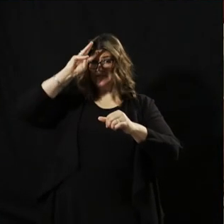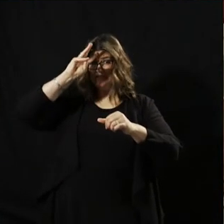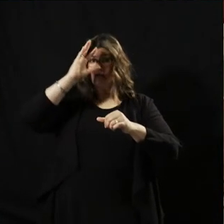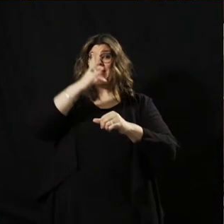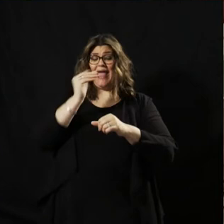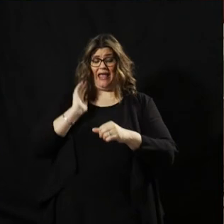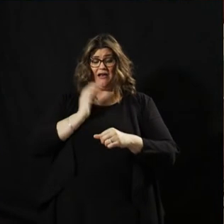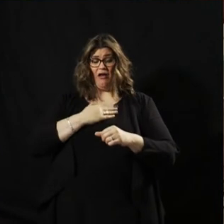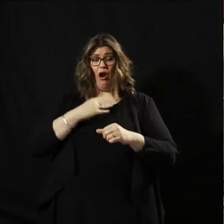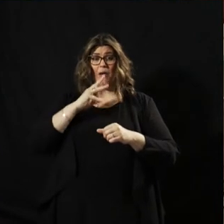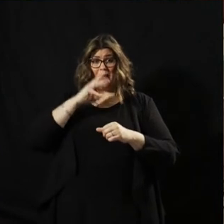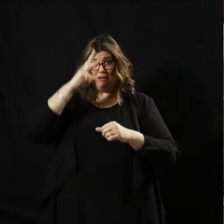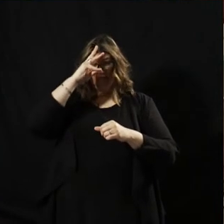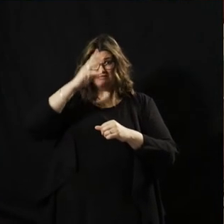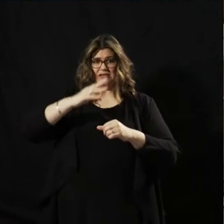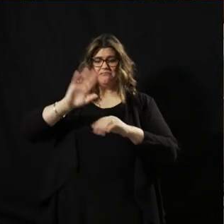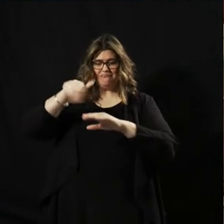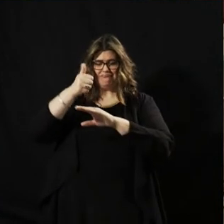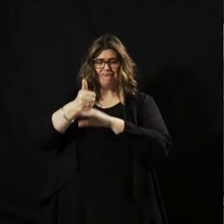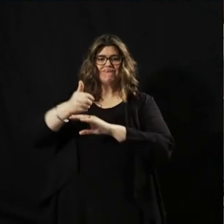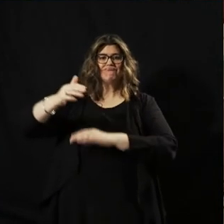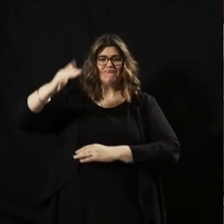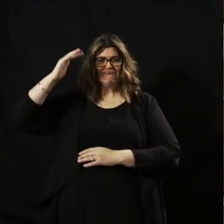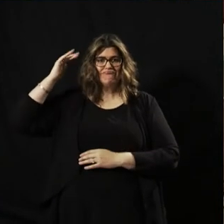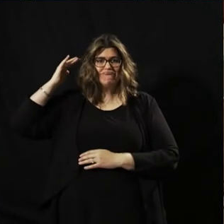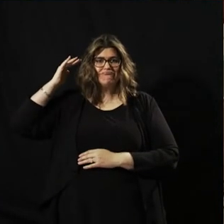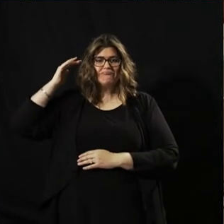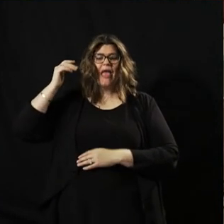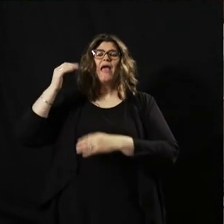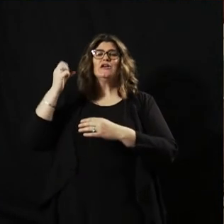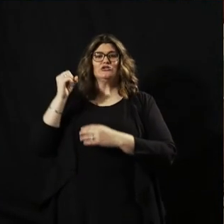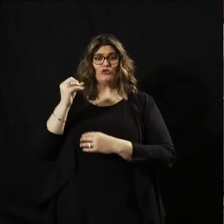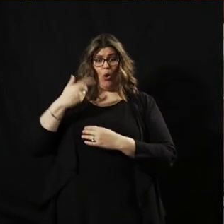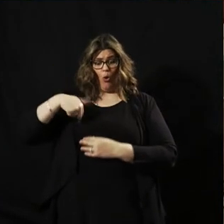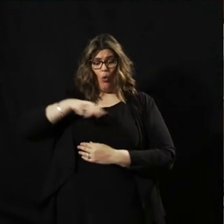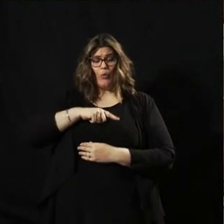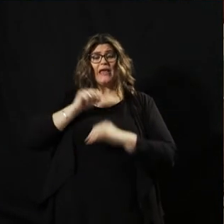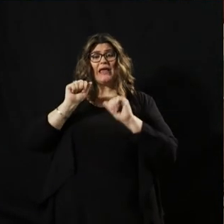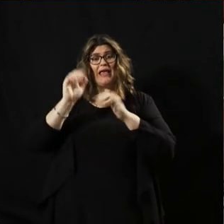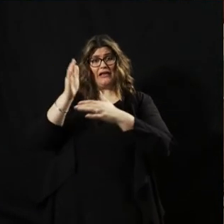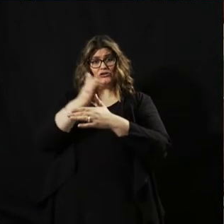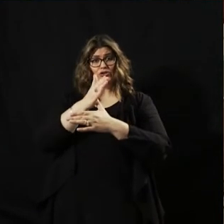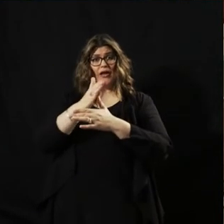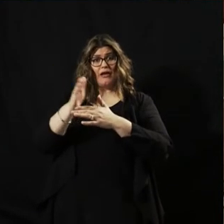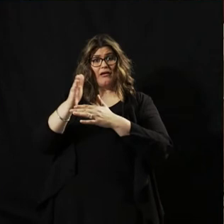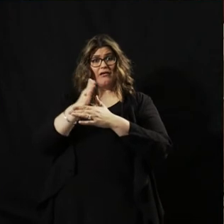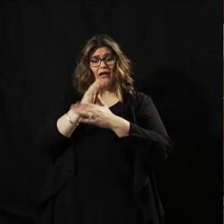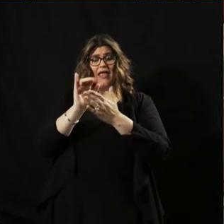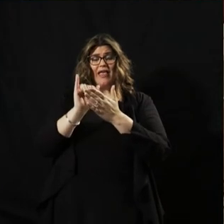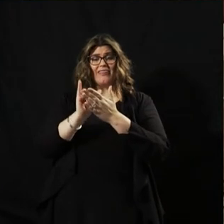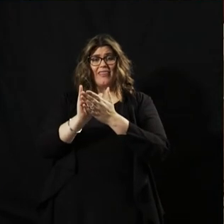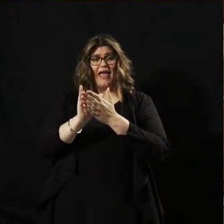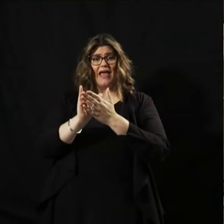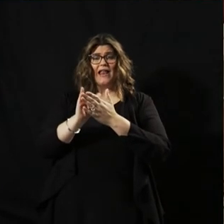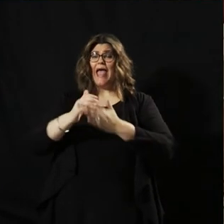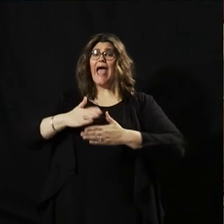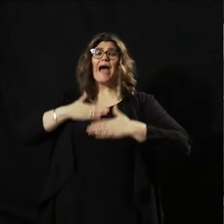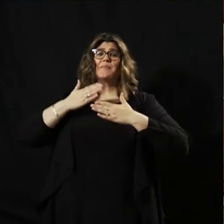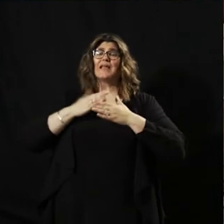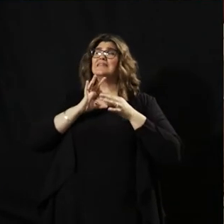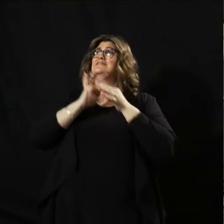have received, and grant that we may share in the gladness of